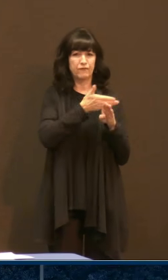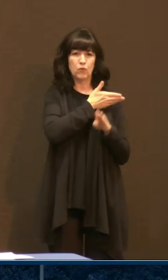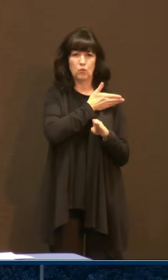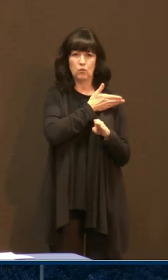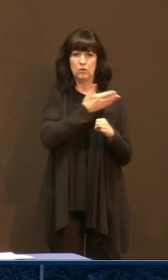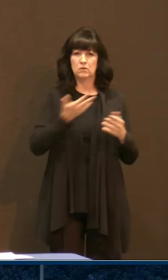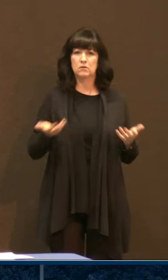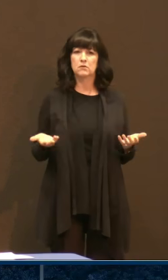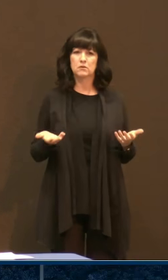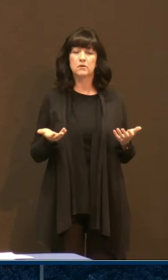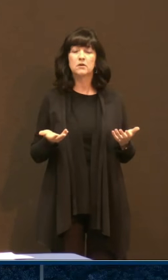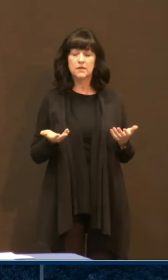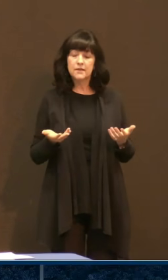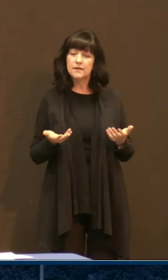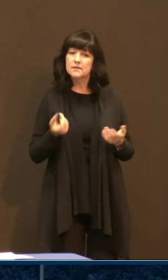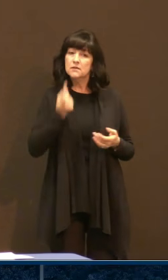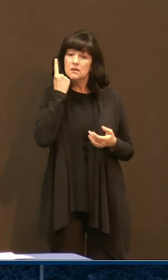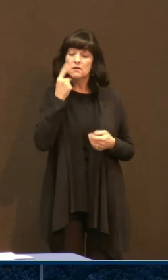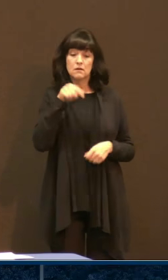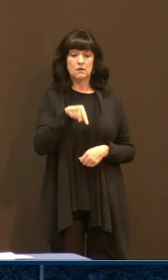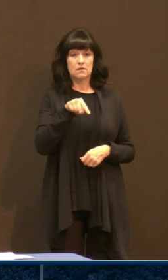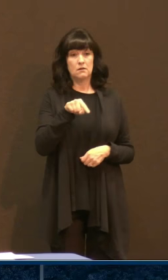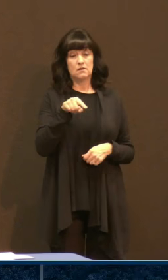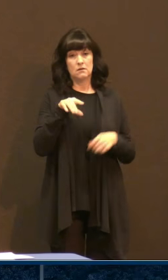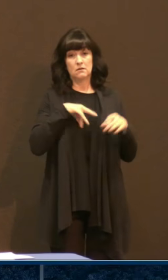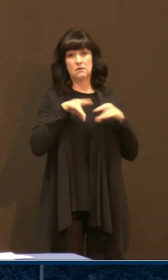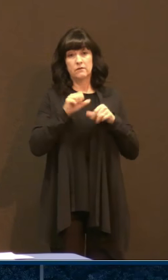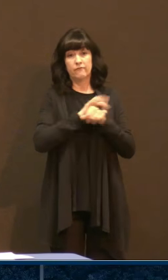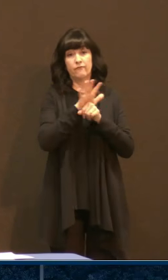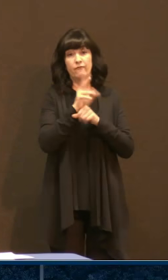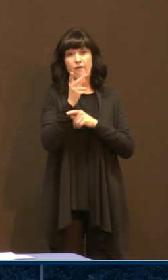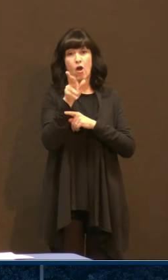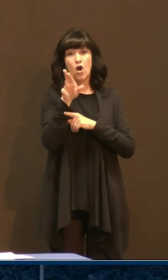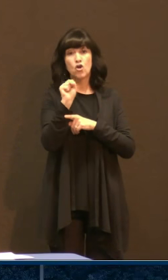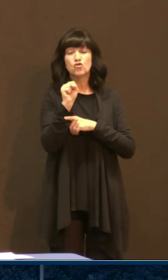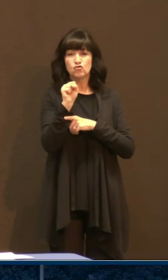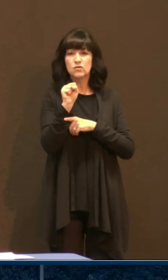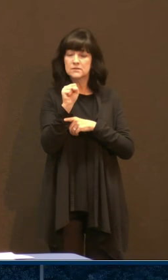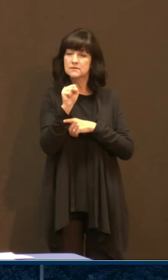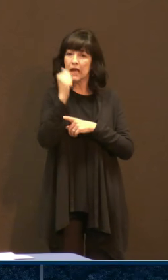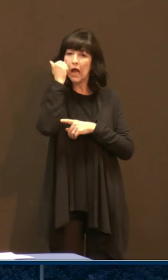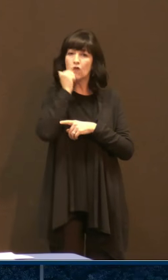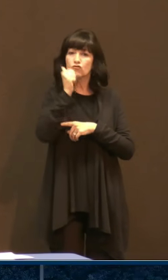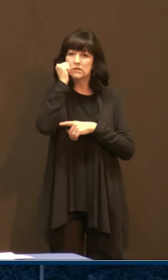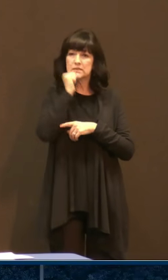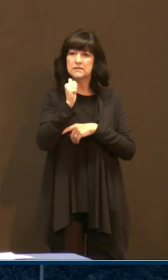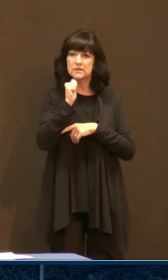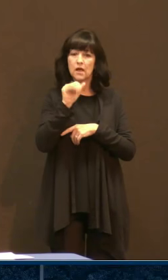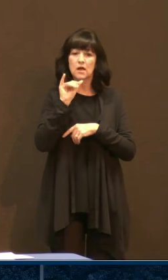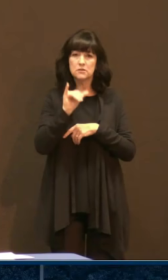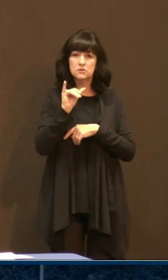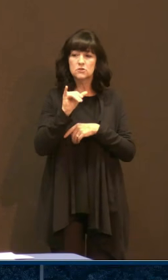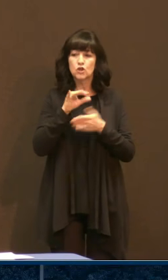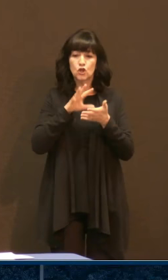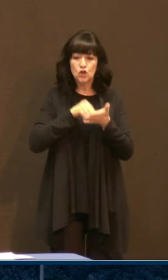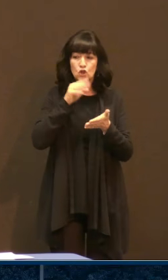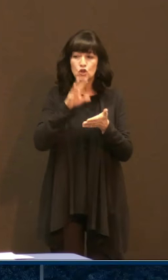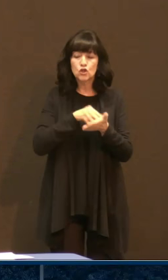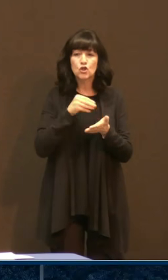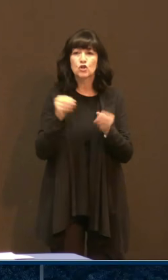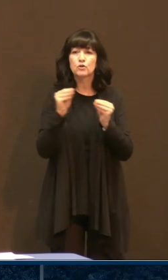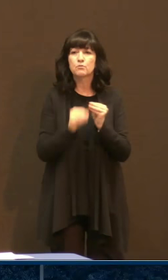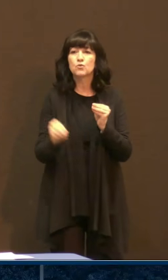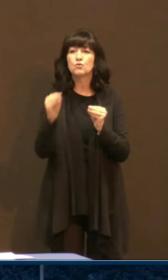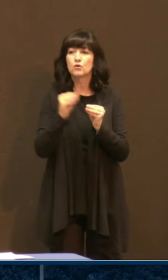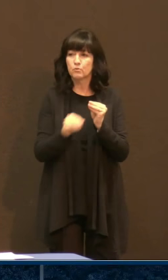more about all of the time. And one thing that has surprised, I think, all of us in the public health world